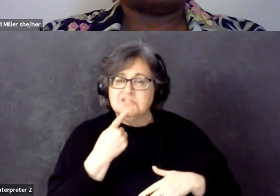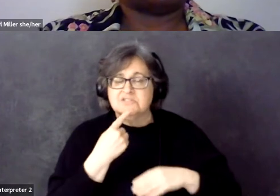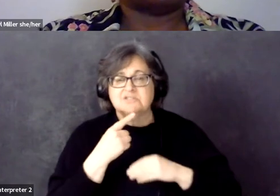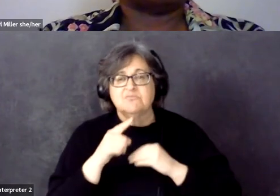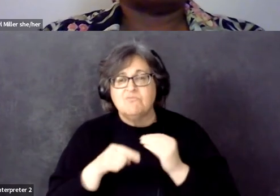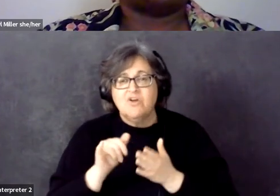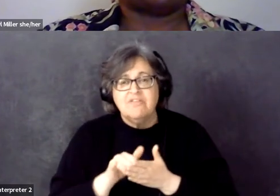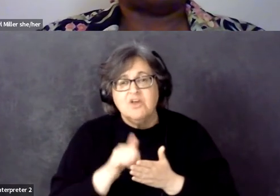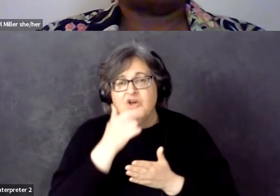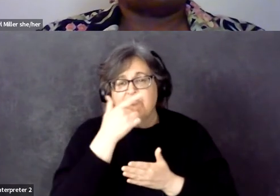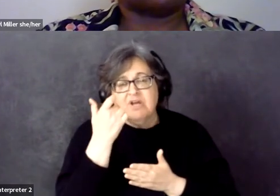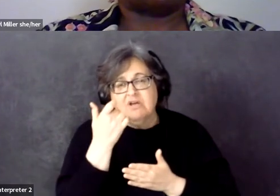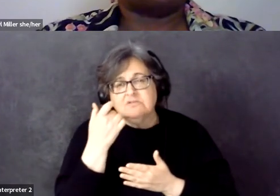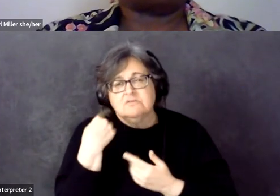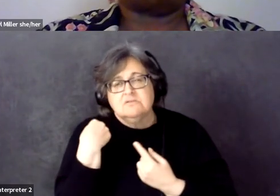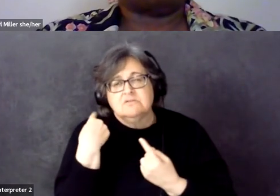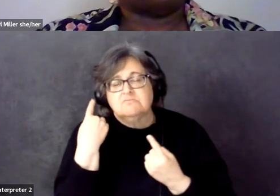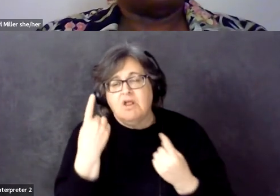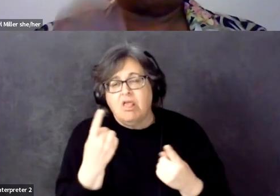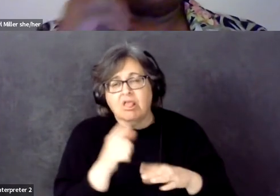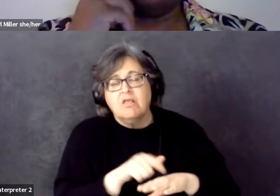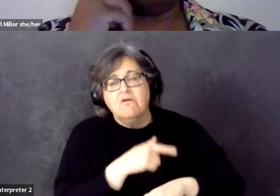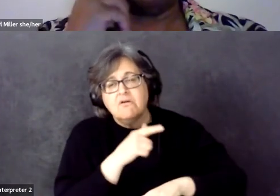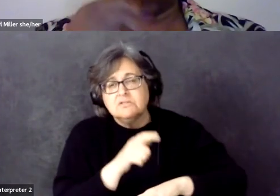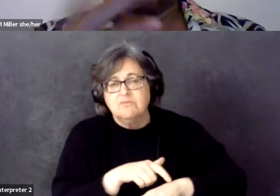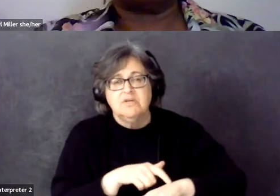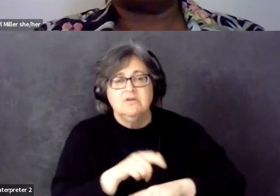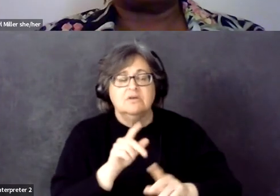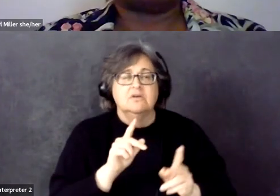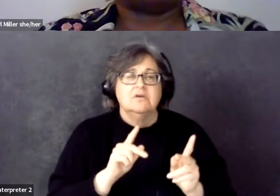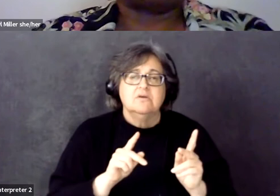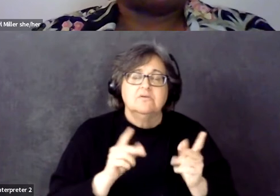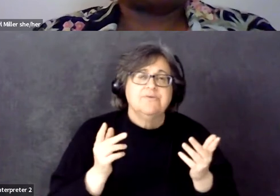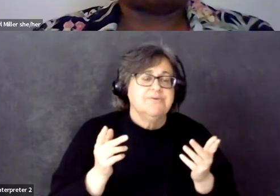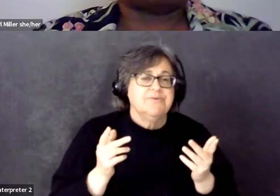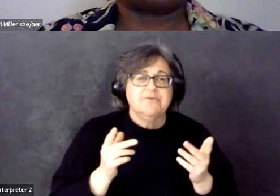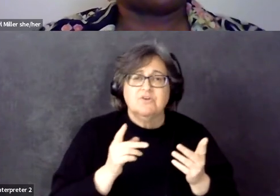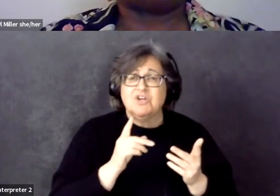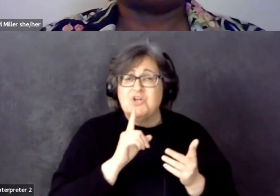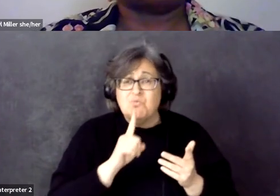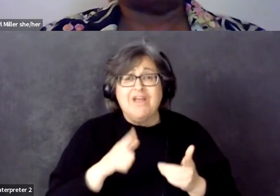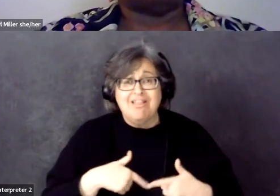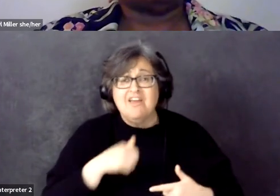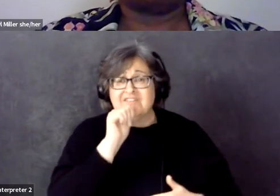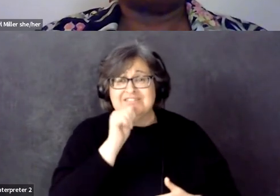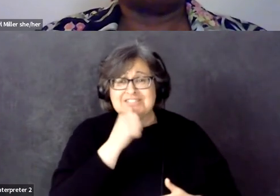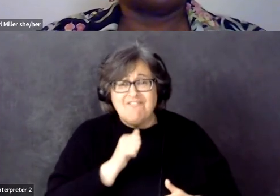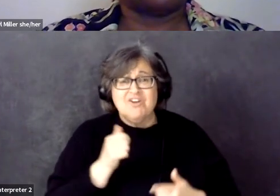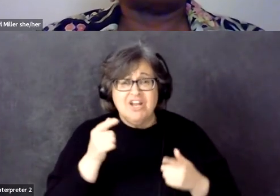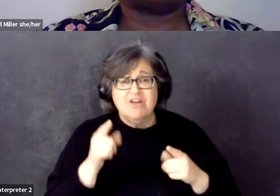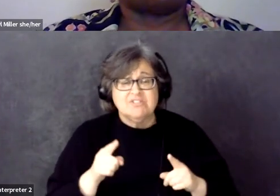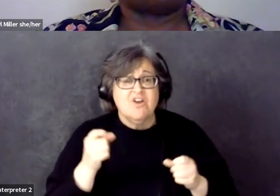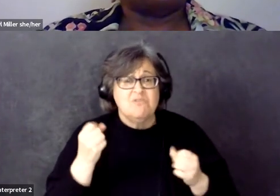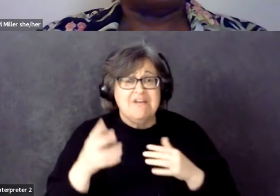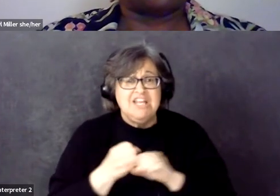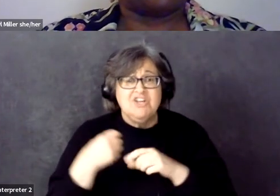around this because it's been so long and people have been, there's been real life suffering happening for many